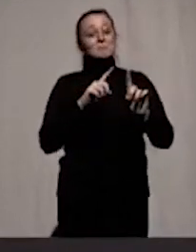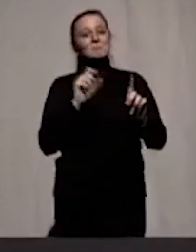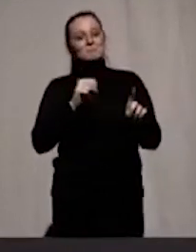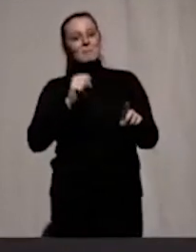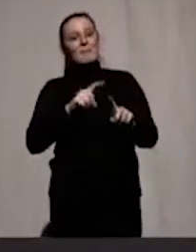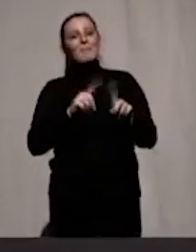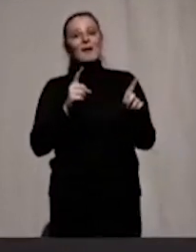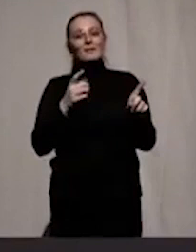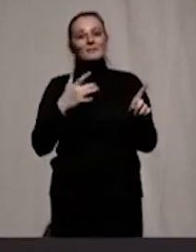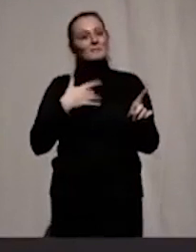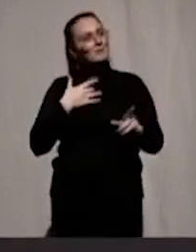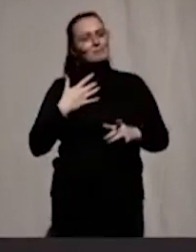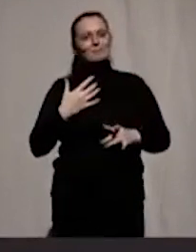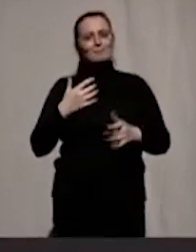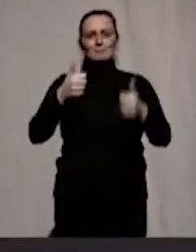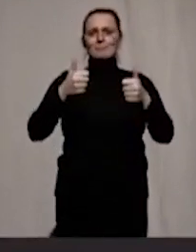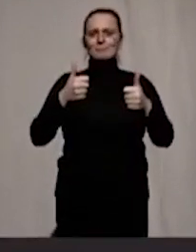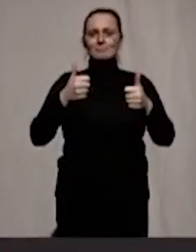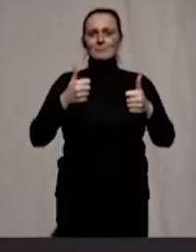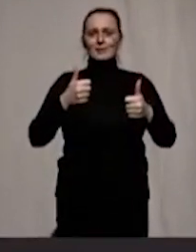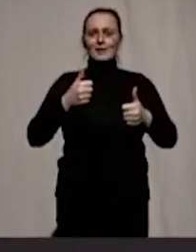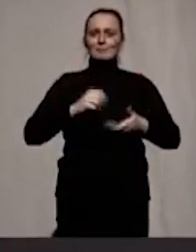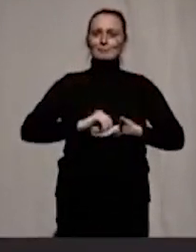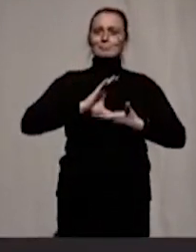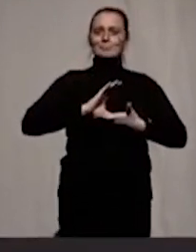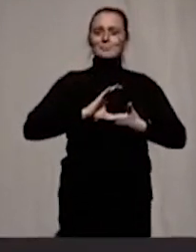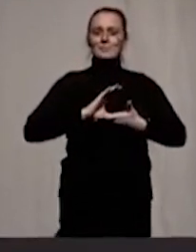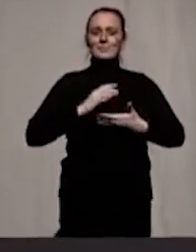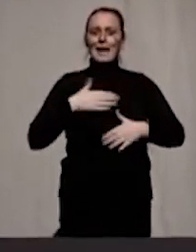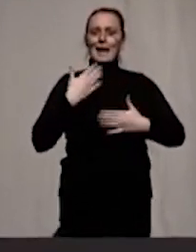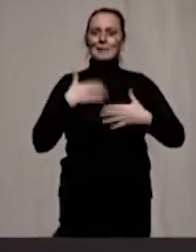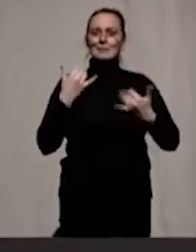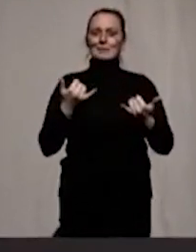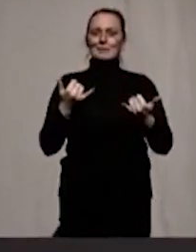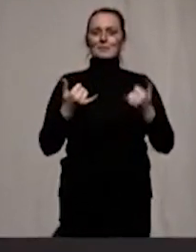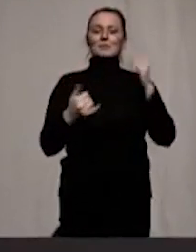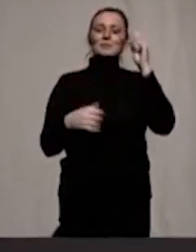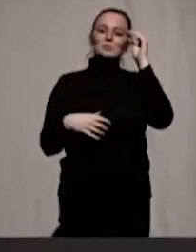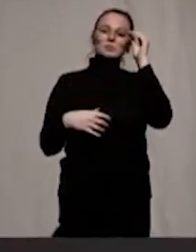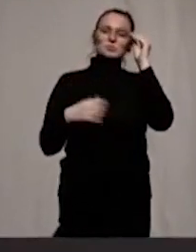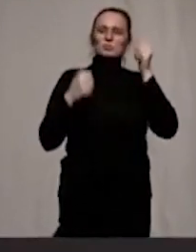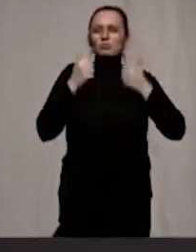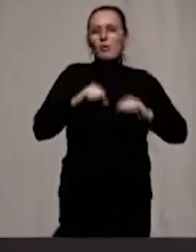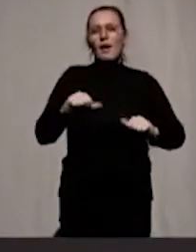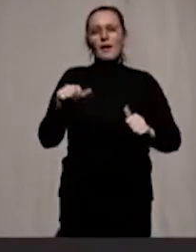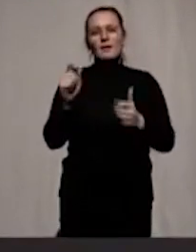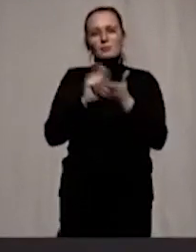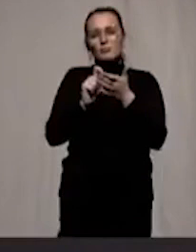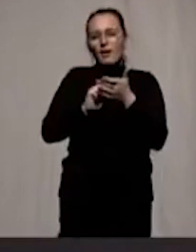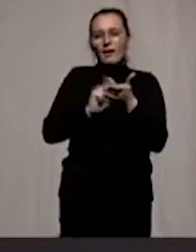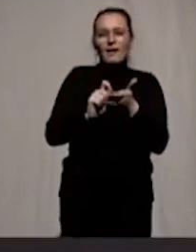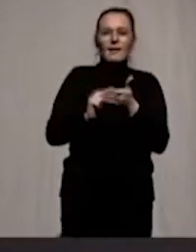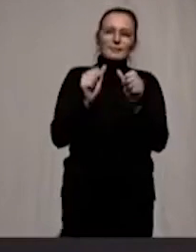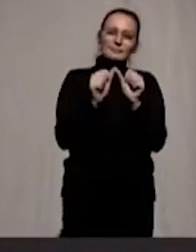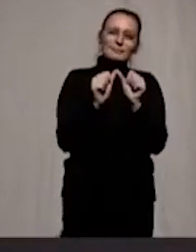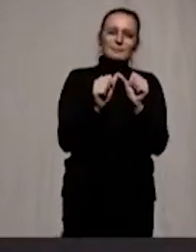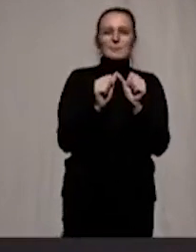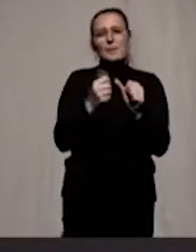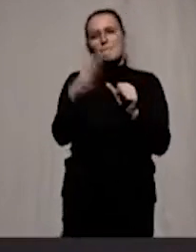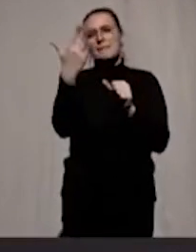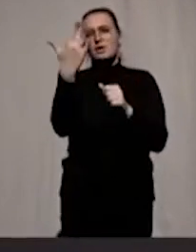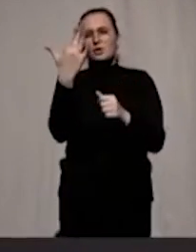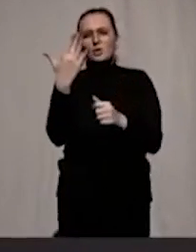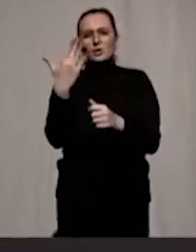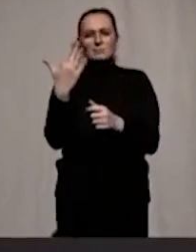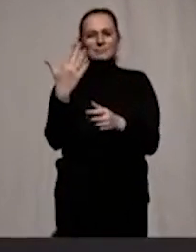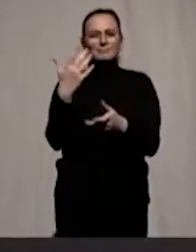those letters and you know, write yourself letters at home and say them into the mirror. And the way that relates to songwriting is